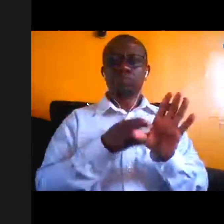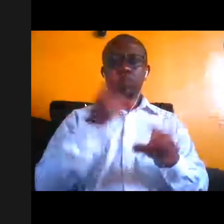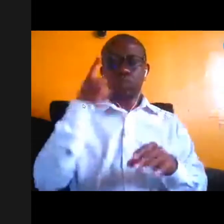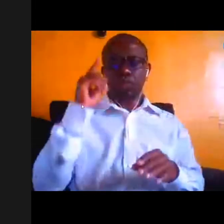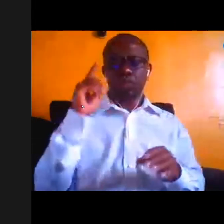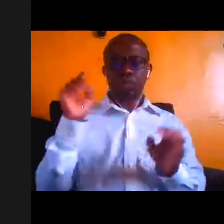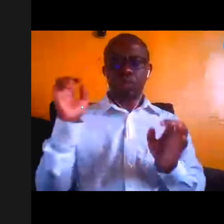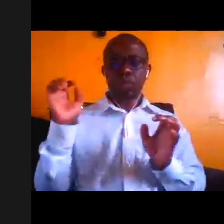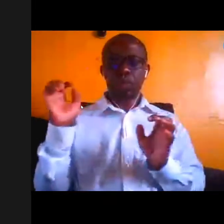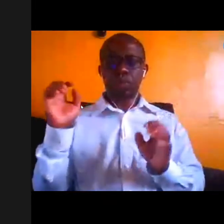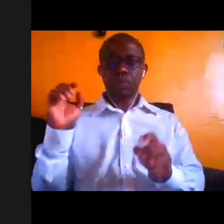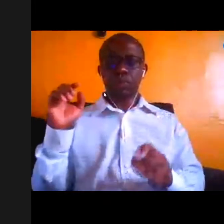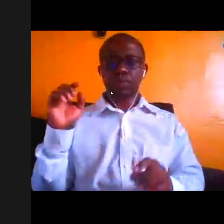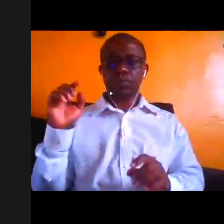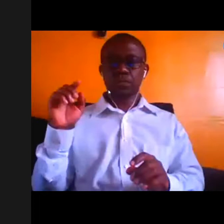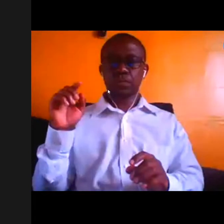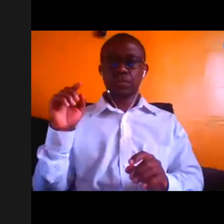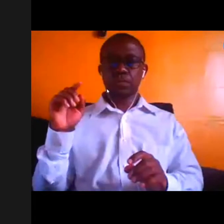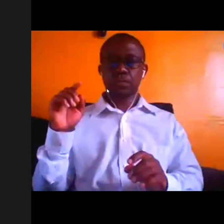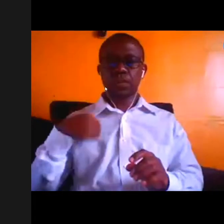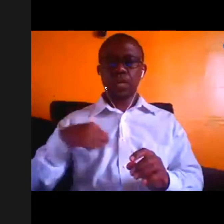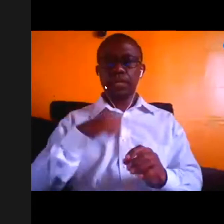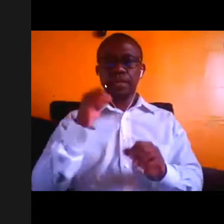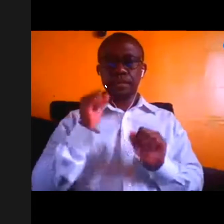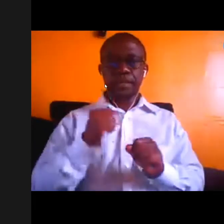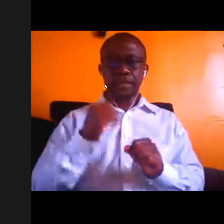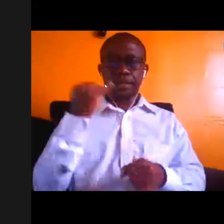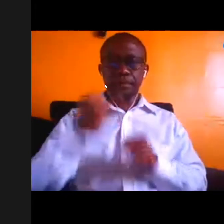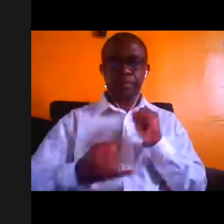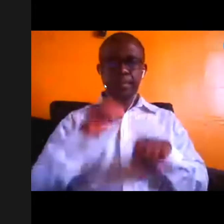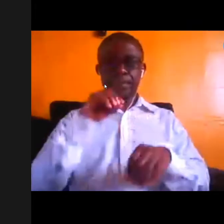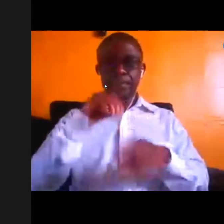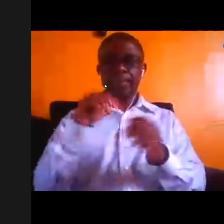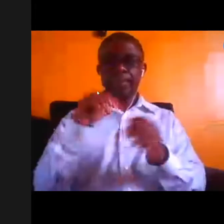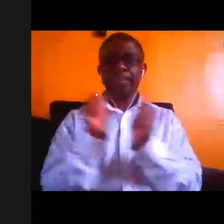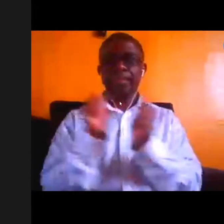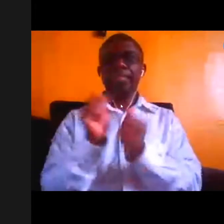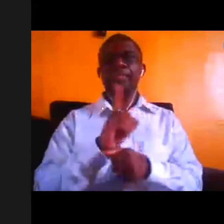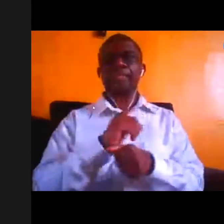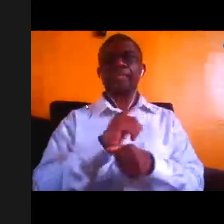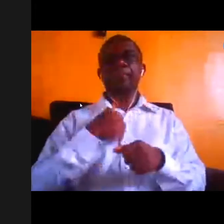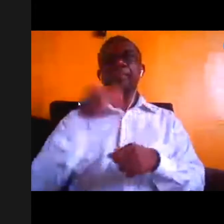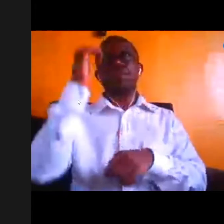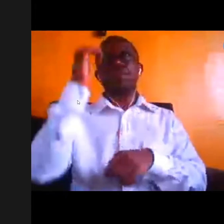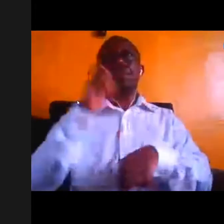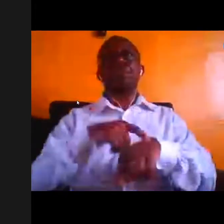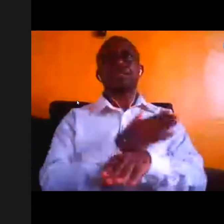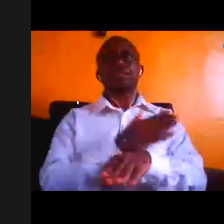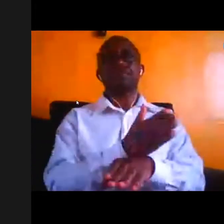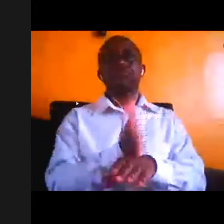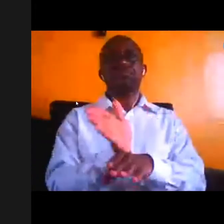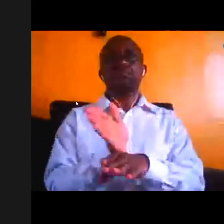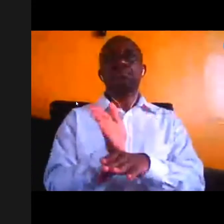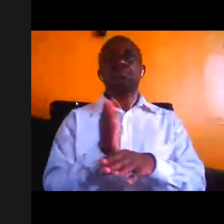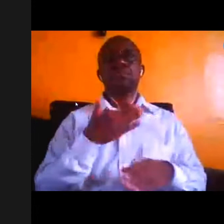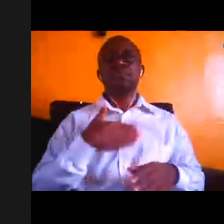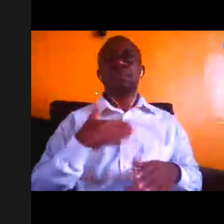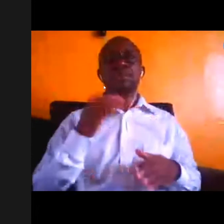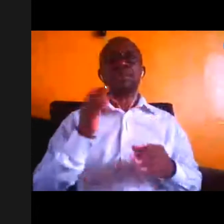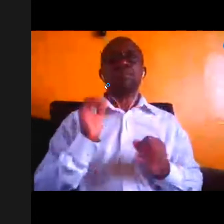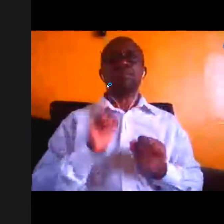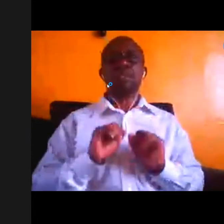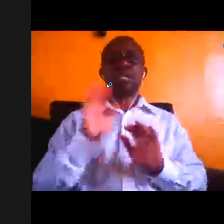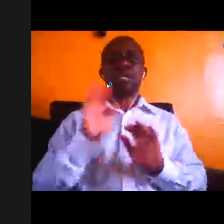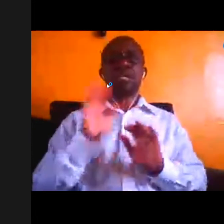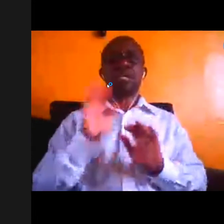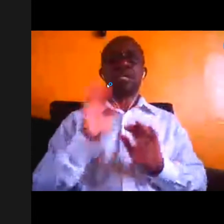We need to finish this in 10 minutes. I'm aware of time, so if you can perhaps share your